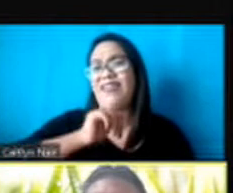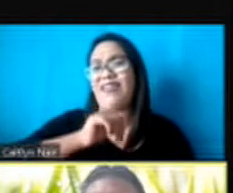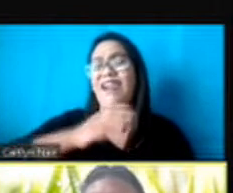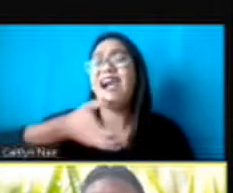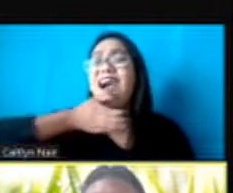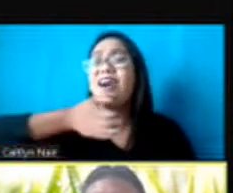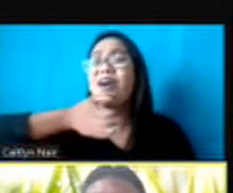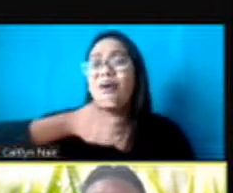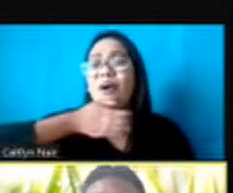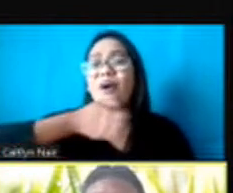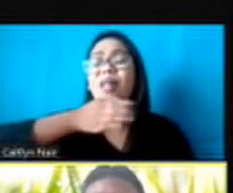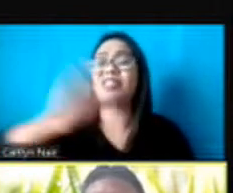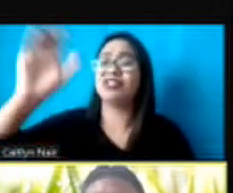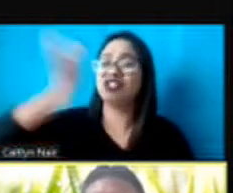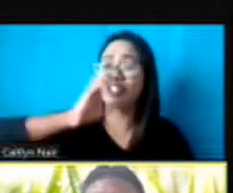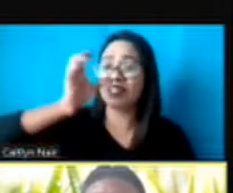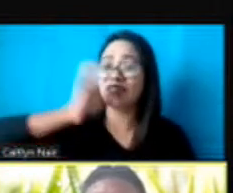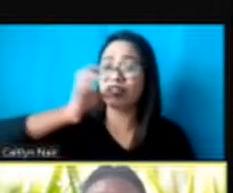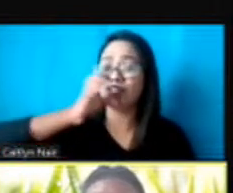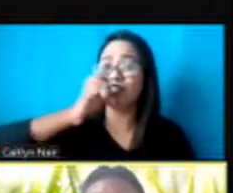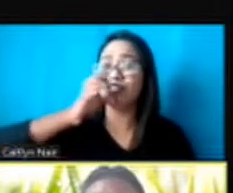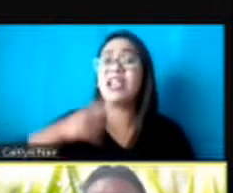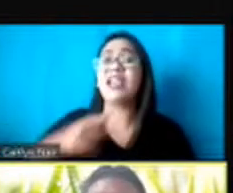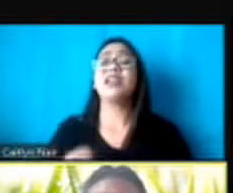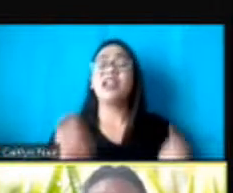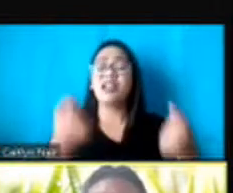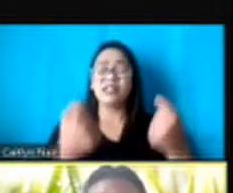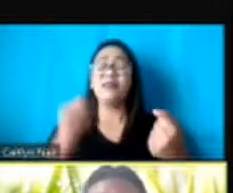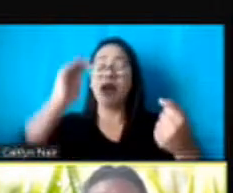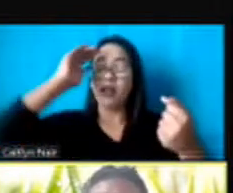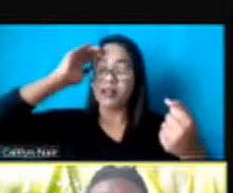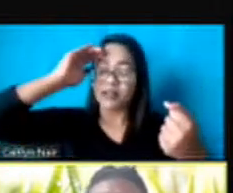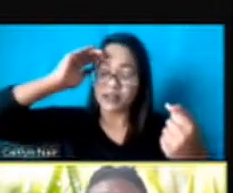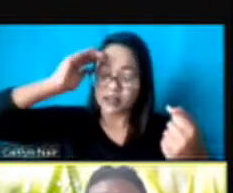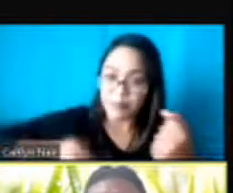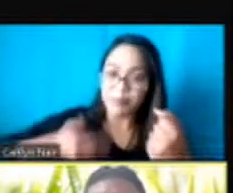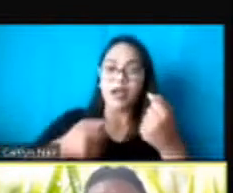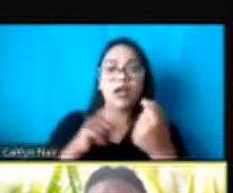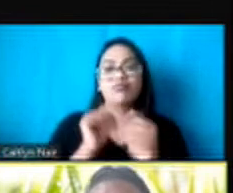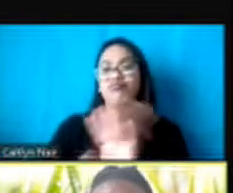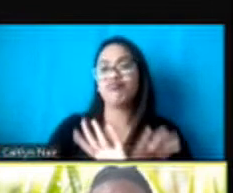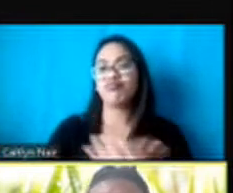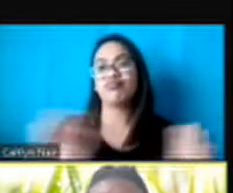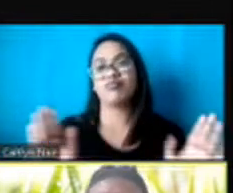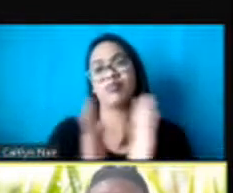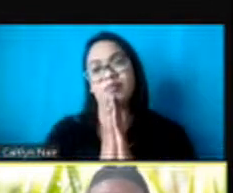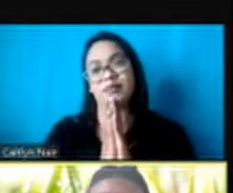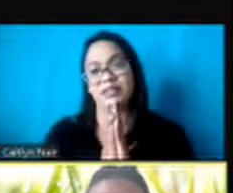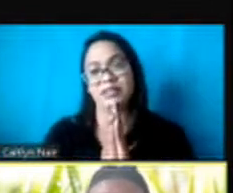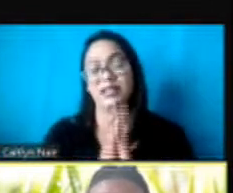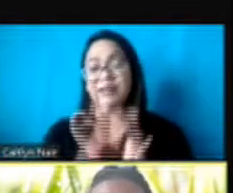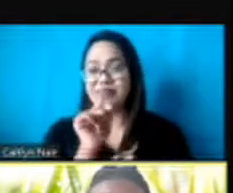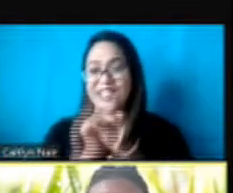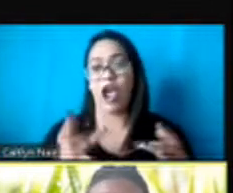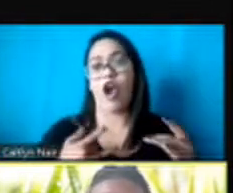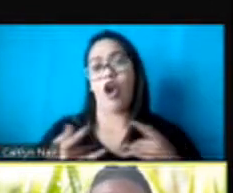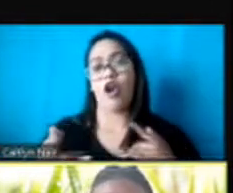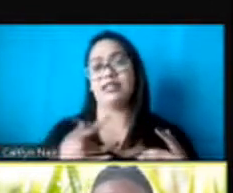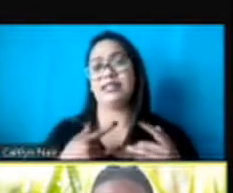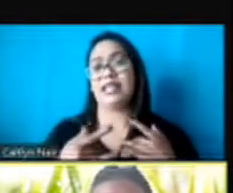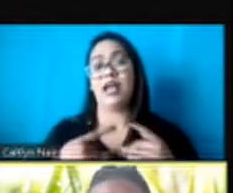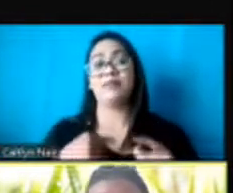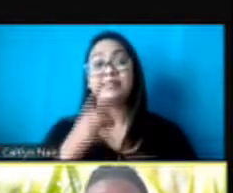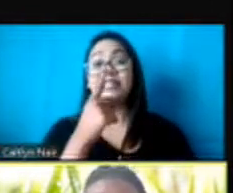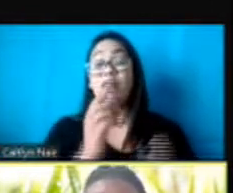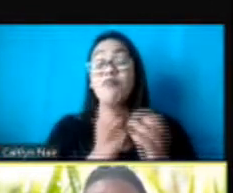you've rested adequately. People falling asleep at the wheel are a well-known concern. And we see a lot of the truck accidents along